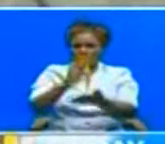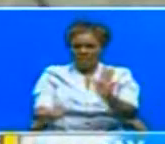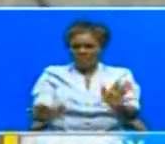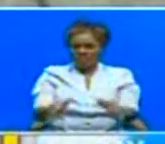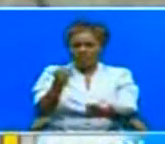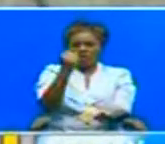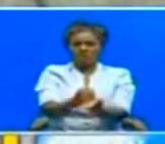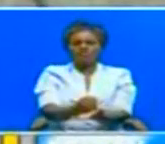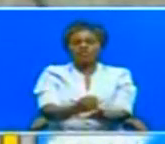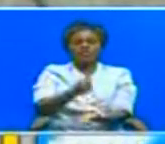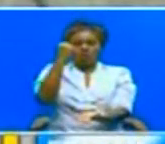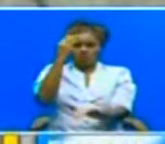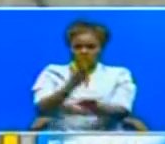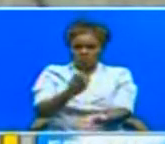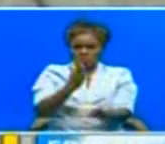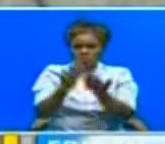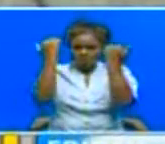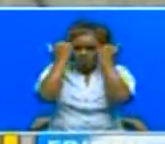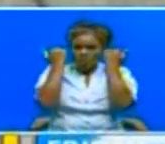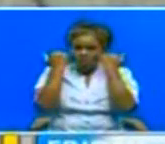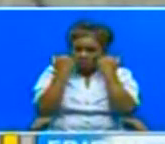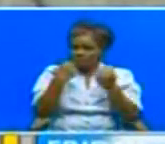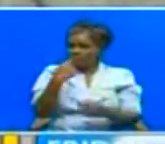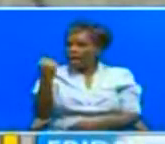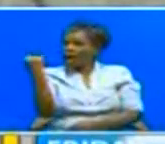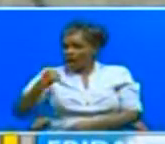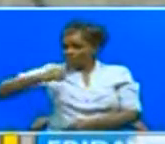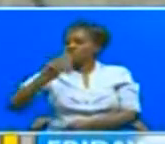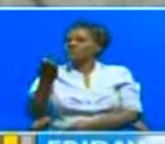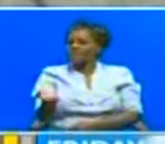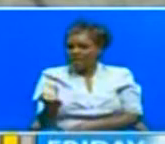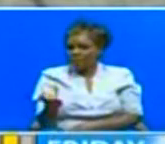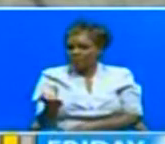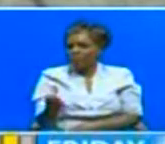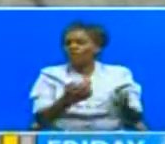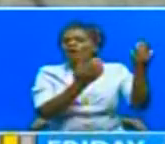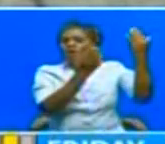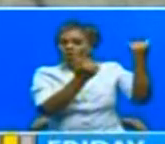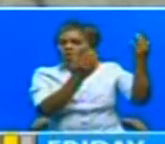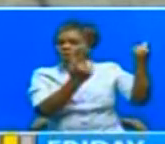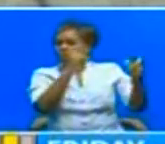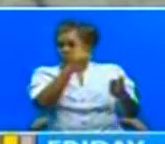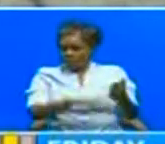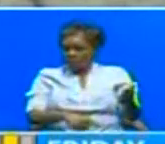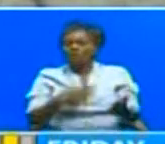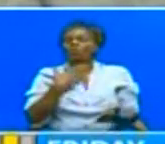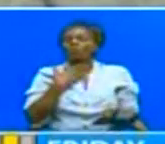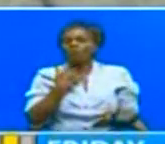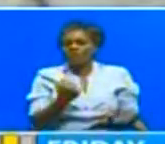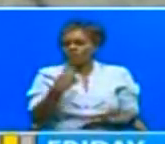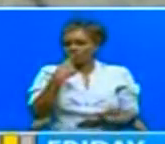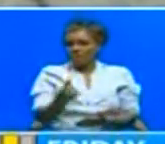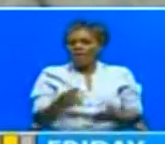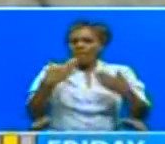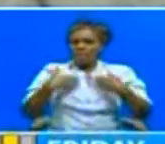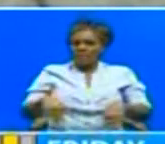office. And indeed, the court does make a finding that there was an abuse of power. It is our hope that then we would be seeking to say that those